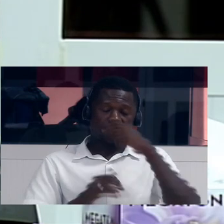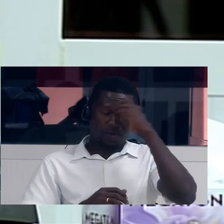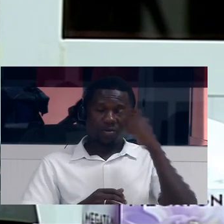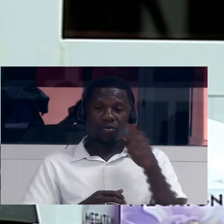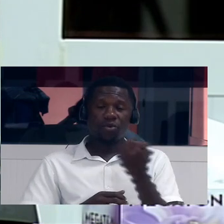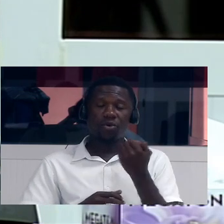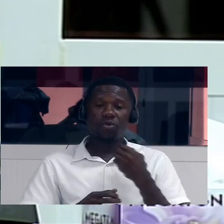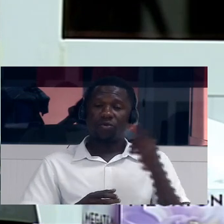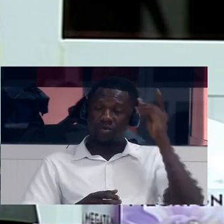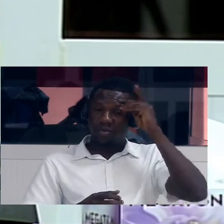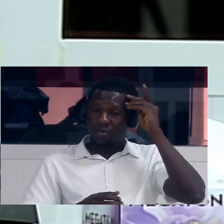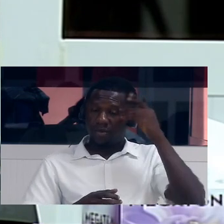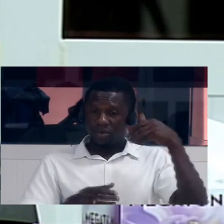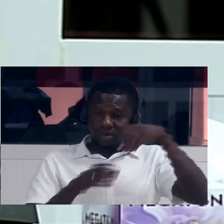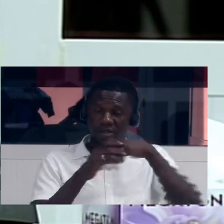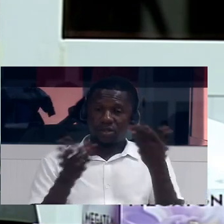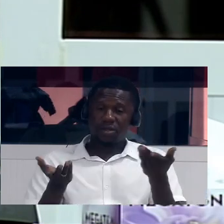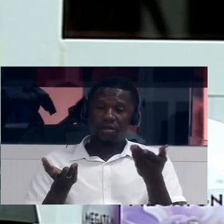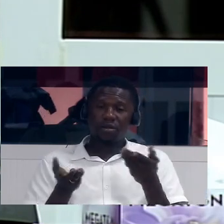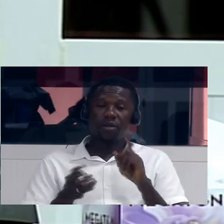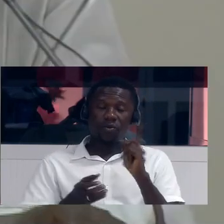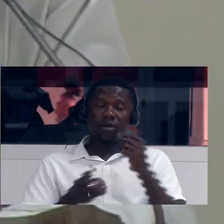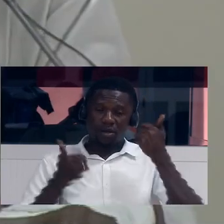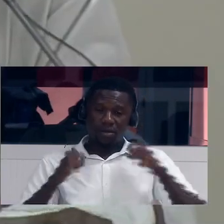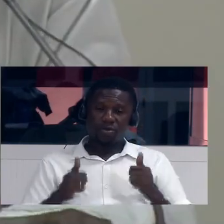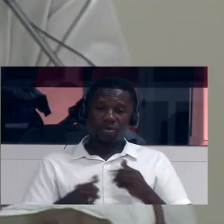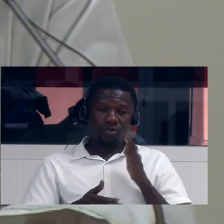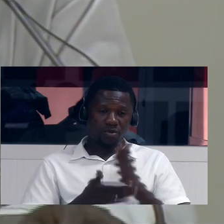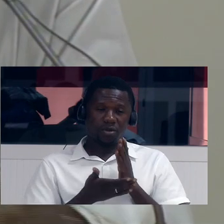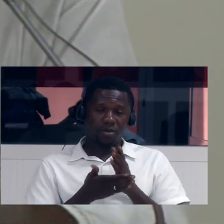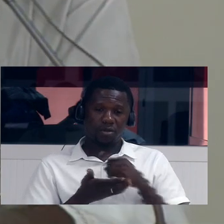political interference. So that is exactly what happened. You are right.